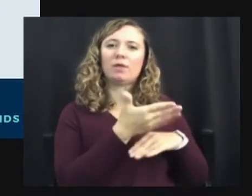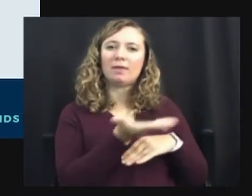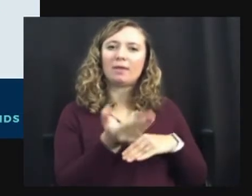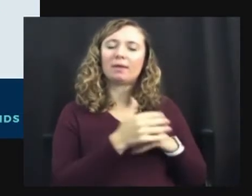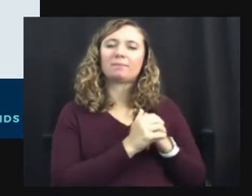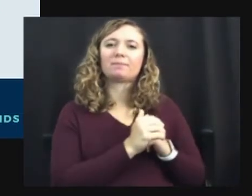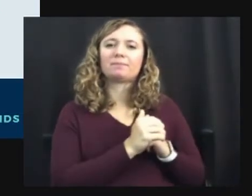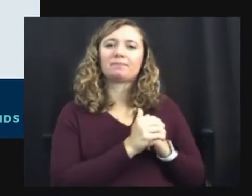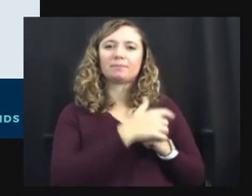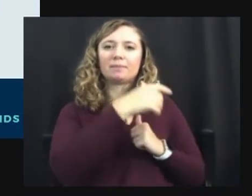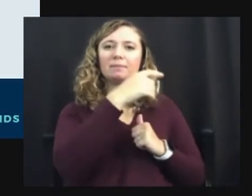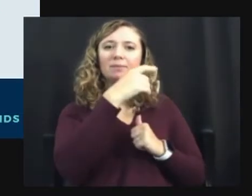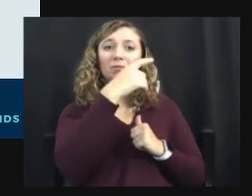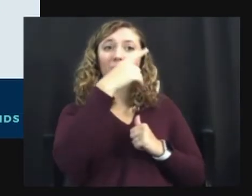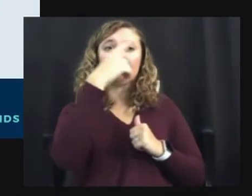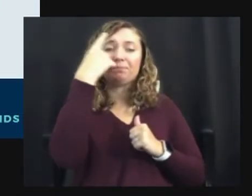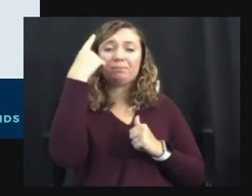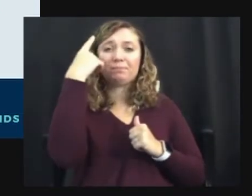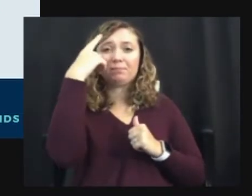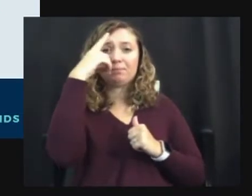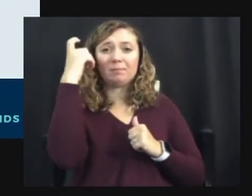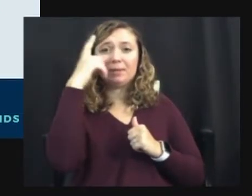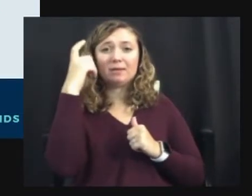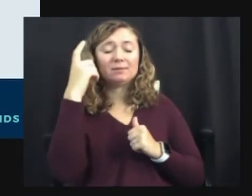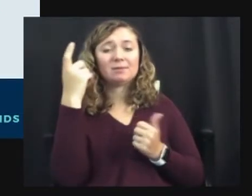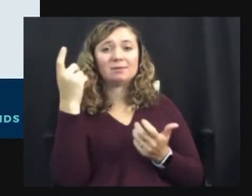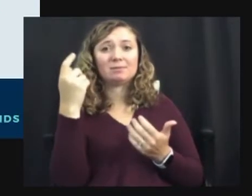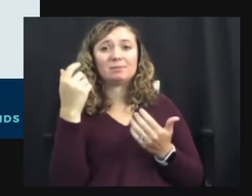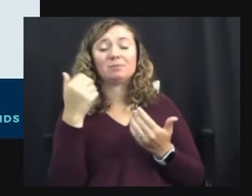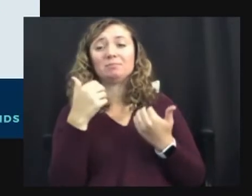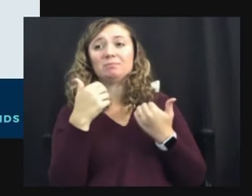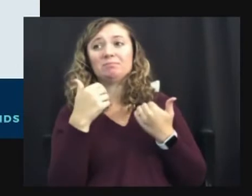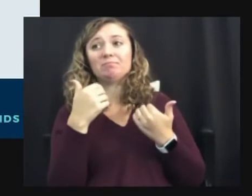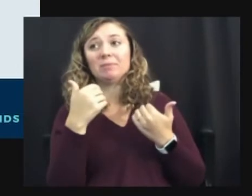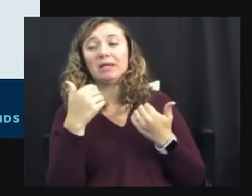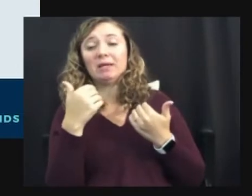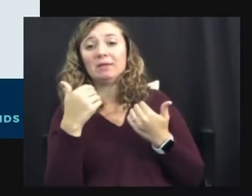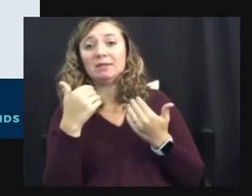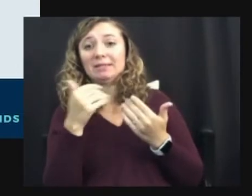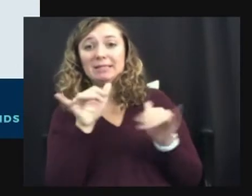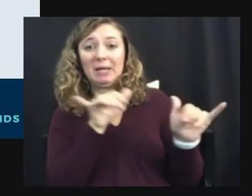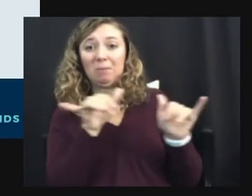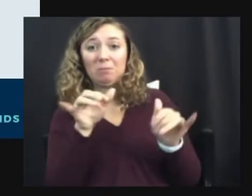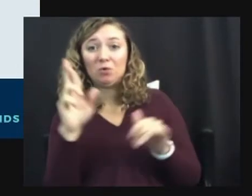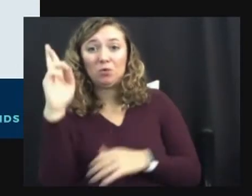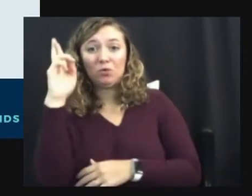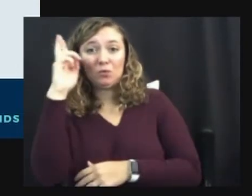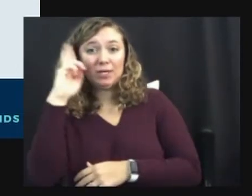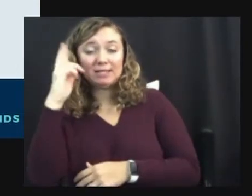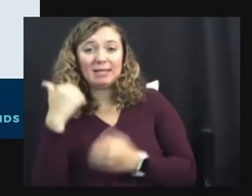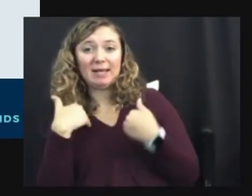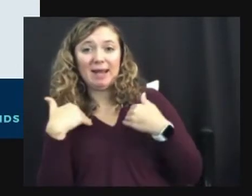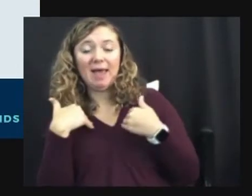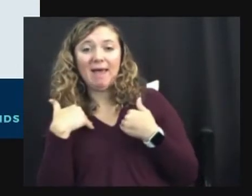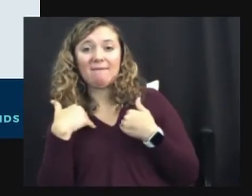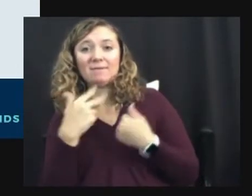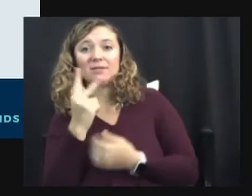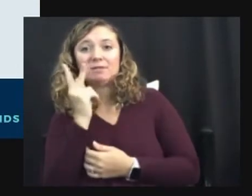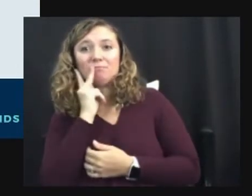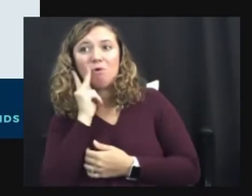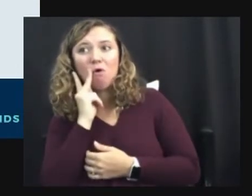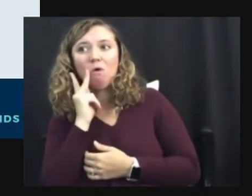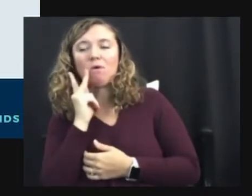because for the same reason that we had fainting couches and teachers' lounges had smoking lounges